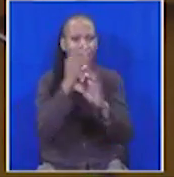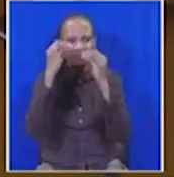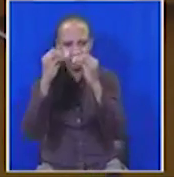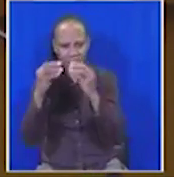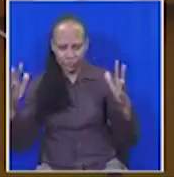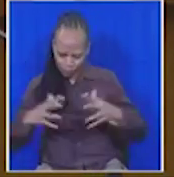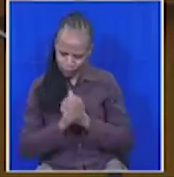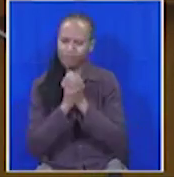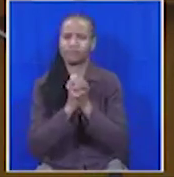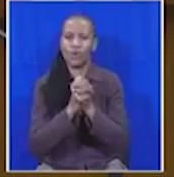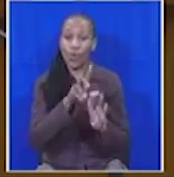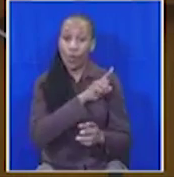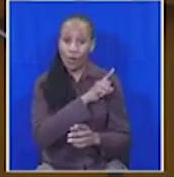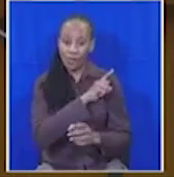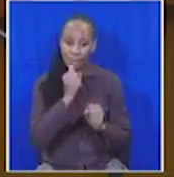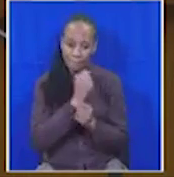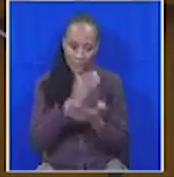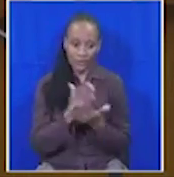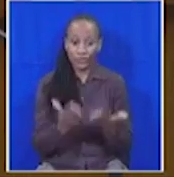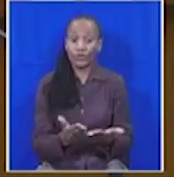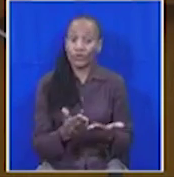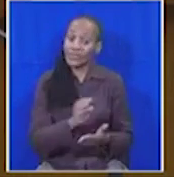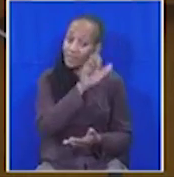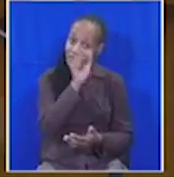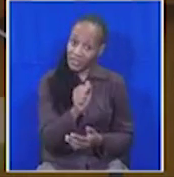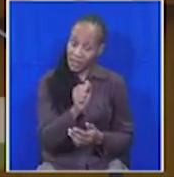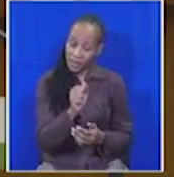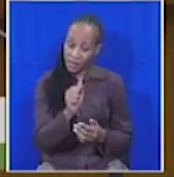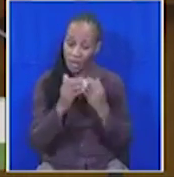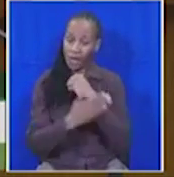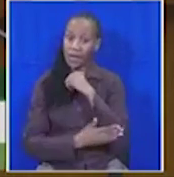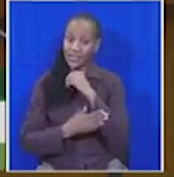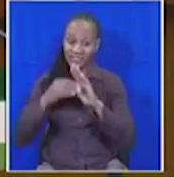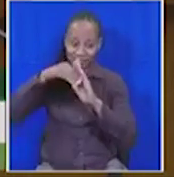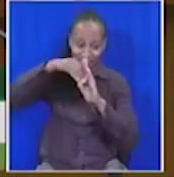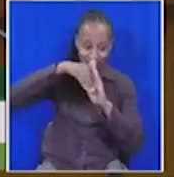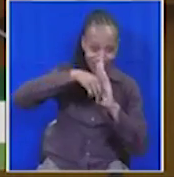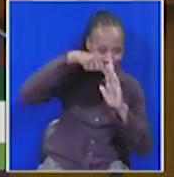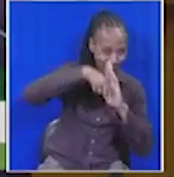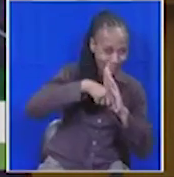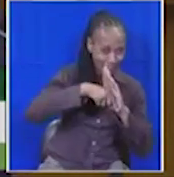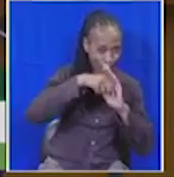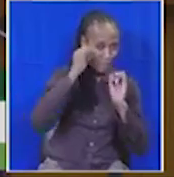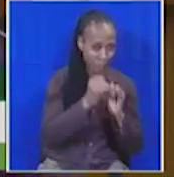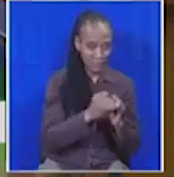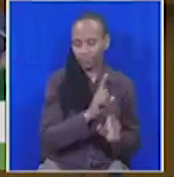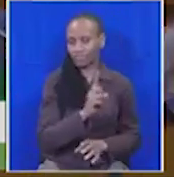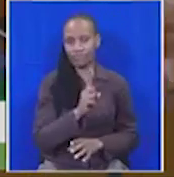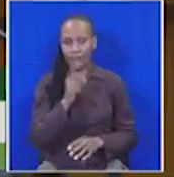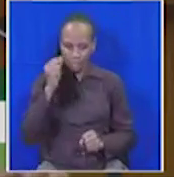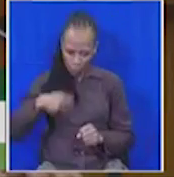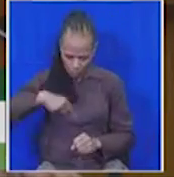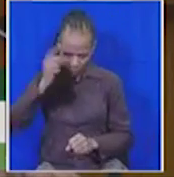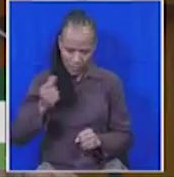to ensure that our country does not run to a downgrade. Ensure that there is economic development in